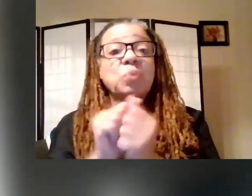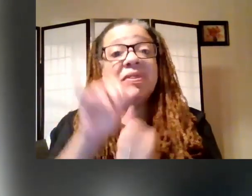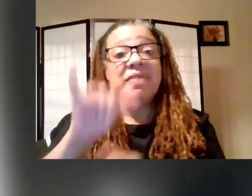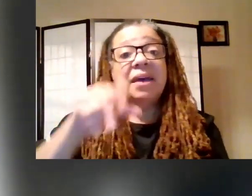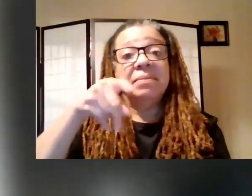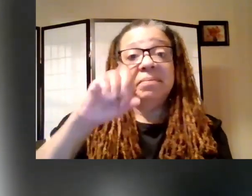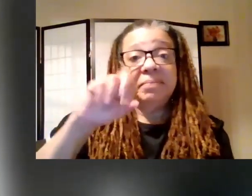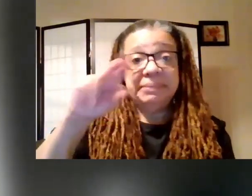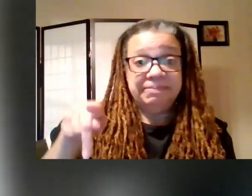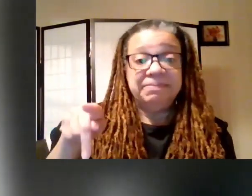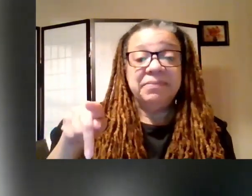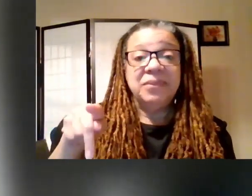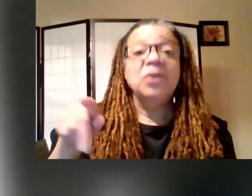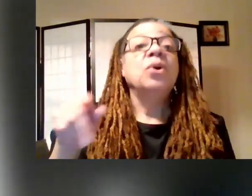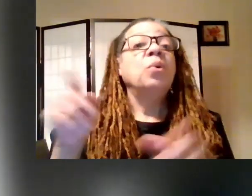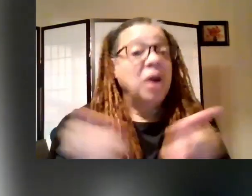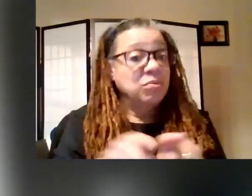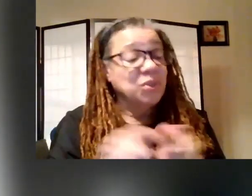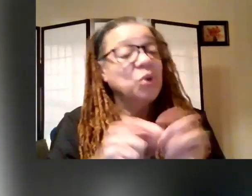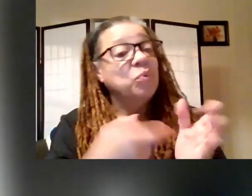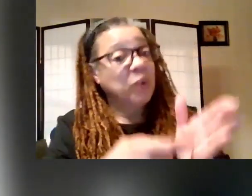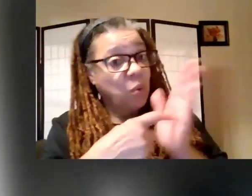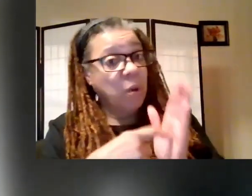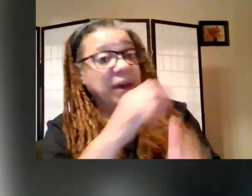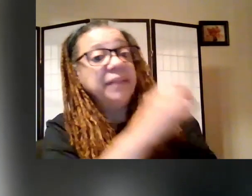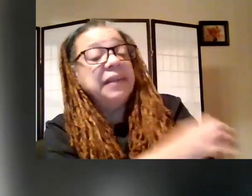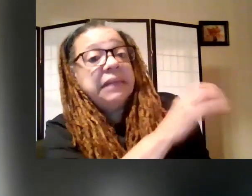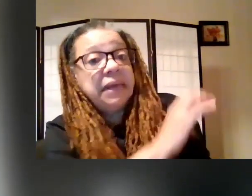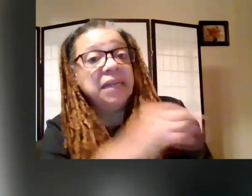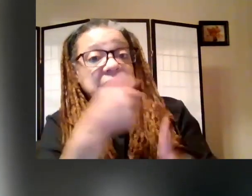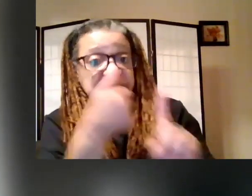going to require that the clinics who frequently,